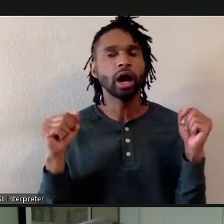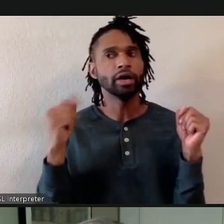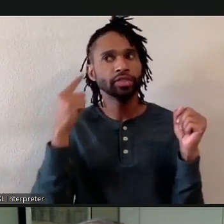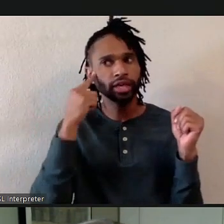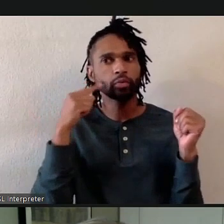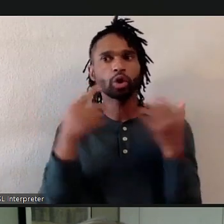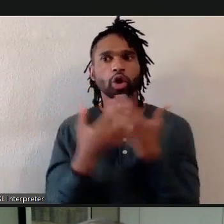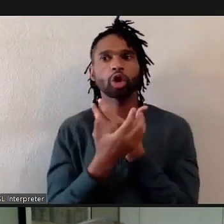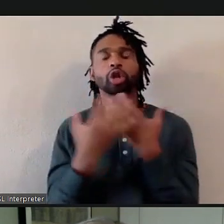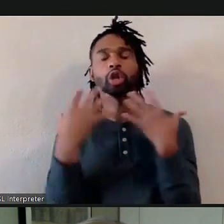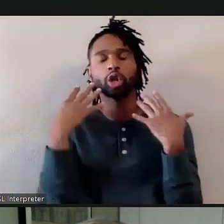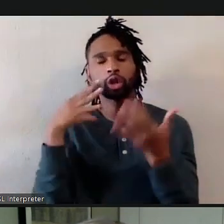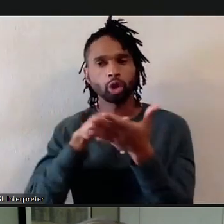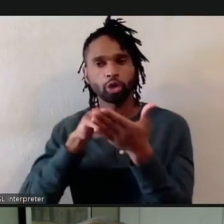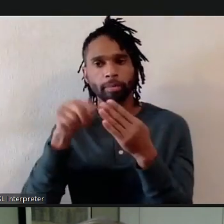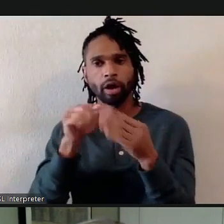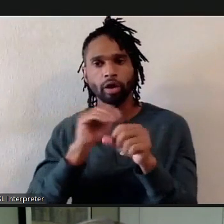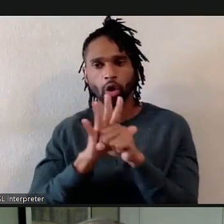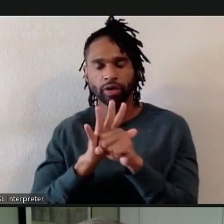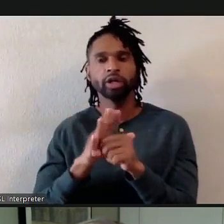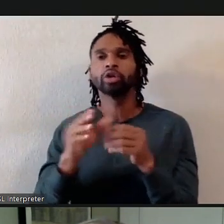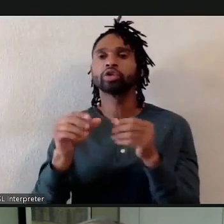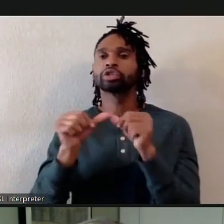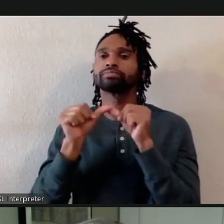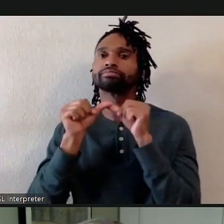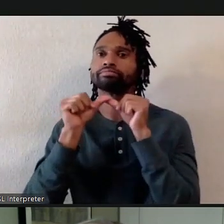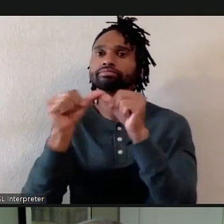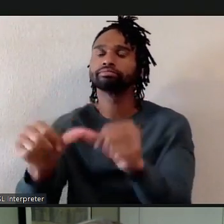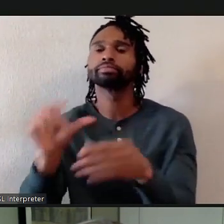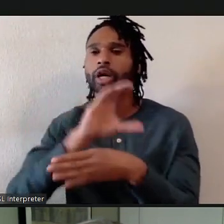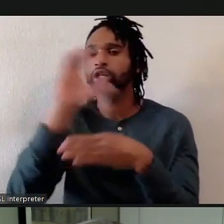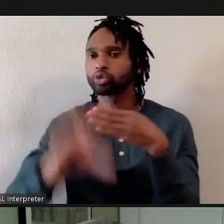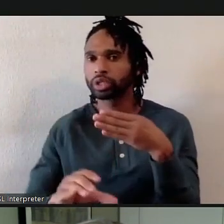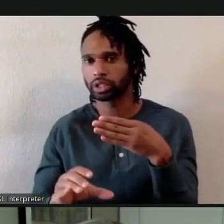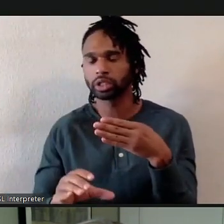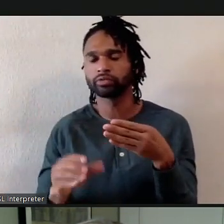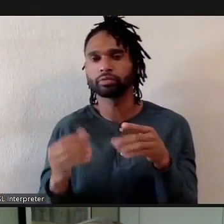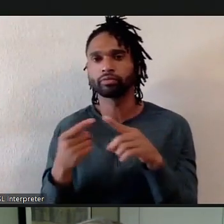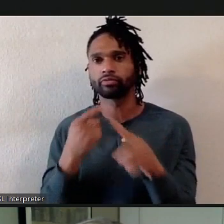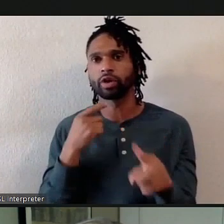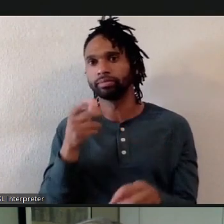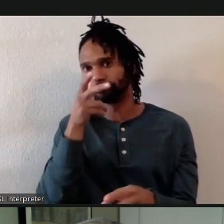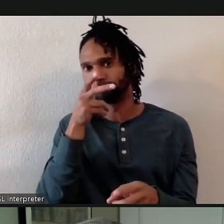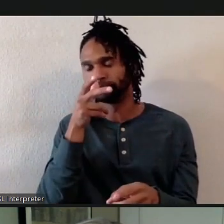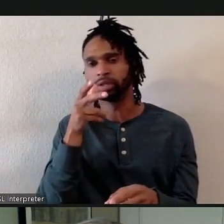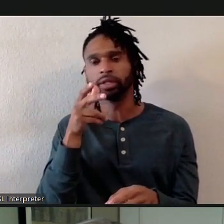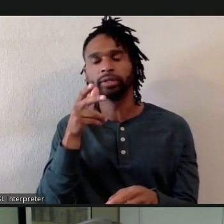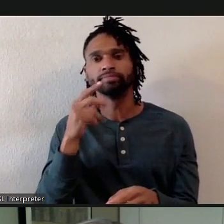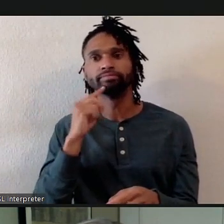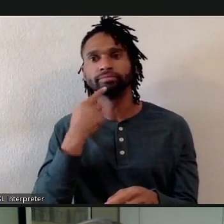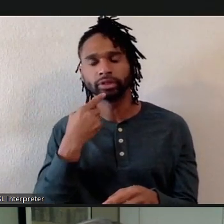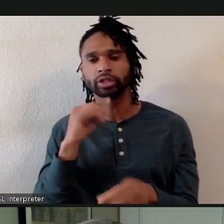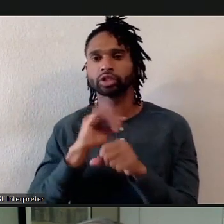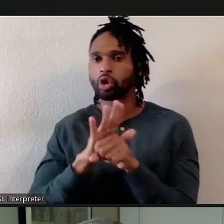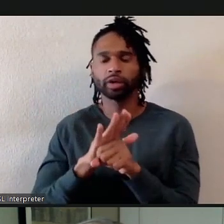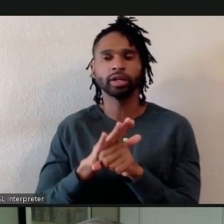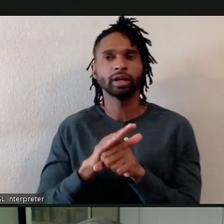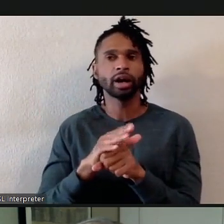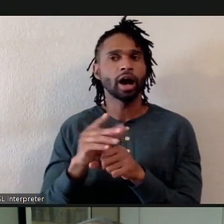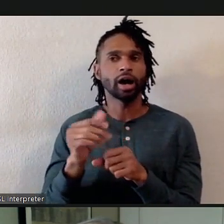lasting long-term consequences of having severe COVID-19. So I wouldn't take mortality by